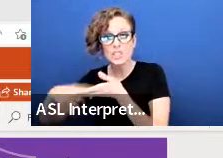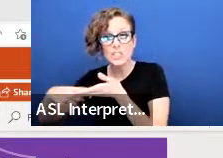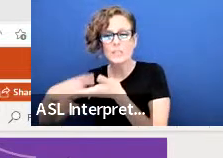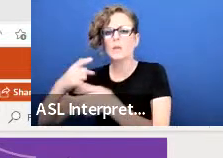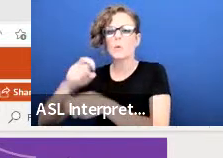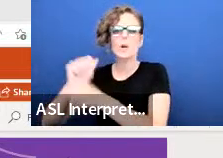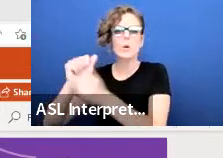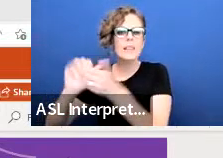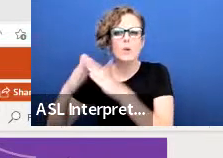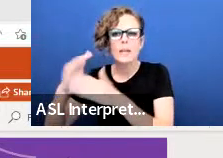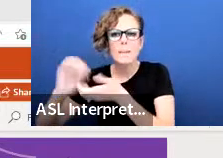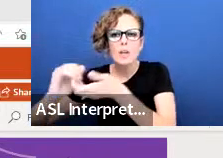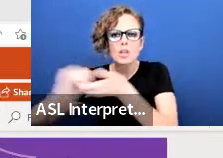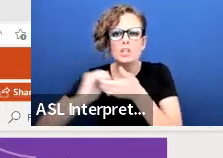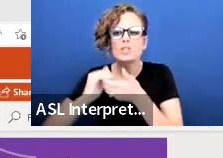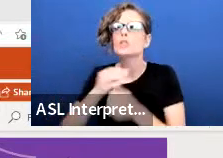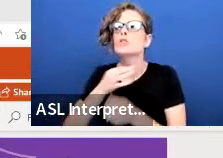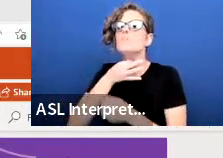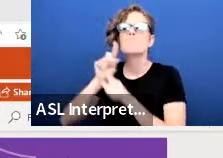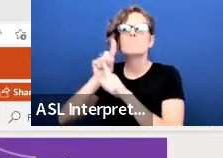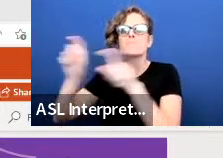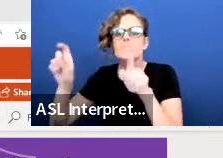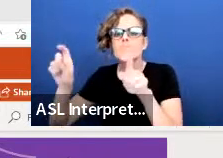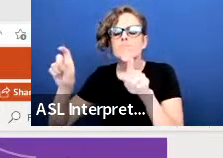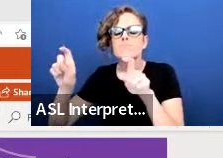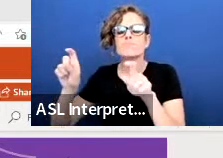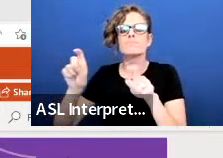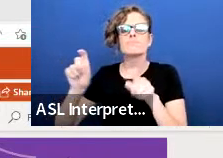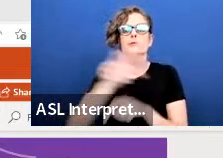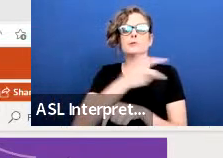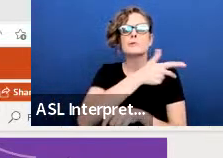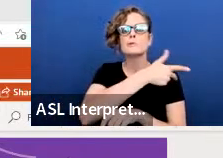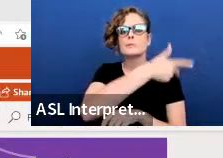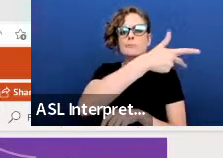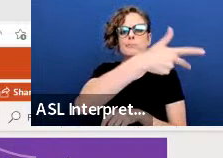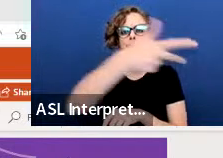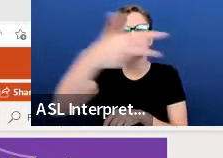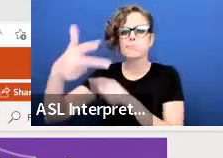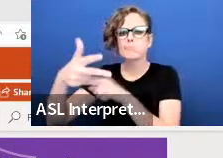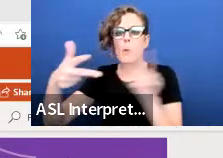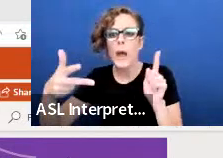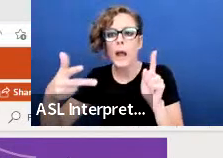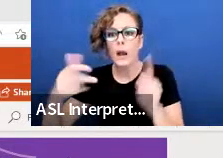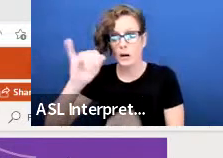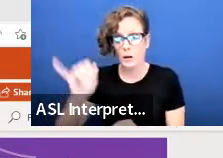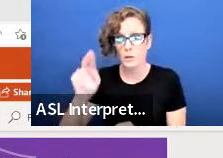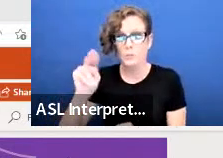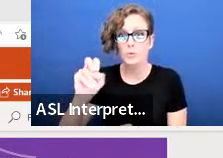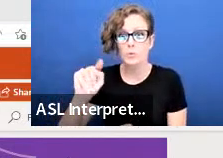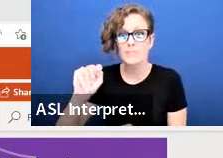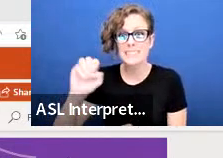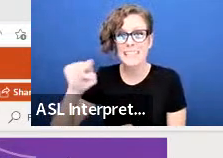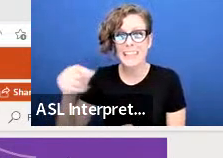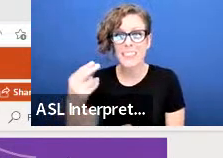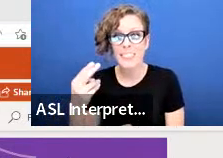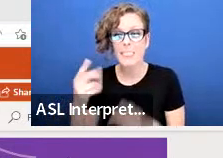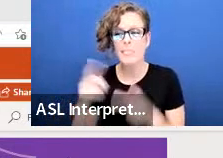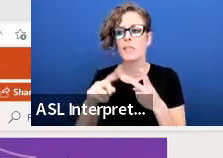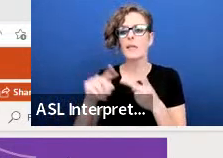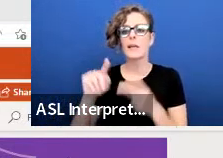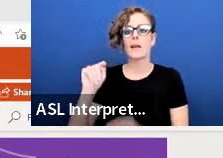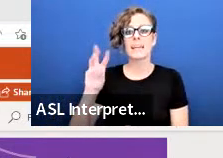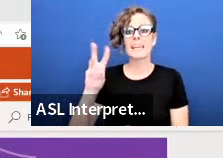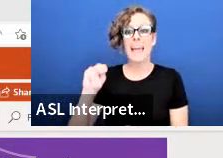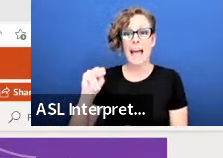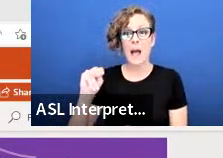just where is a good place for a vaccination event, whether it be the Juneteenth, the town nights events, or